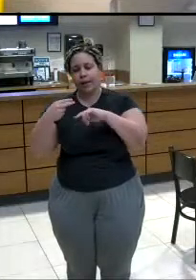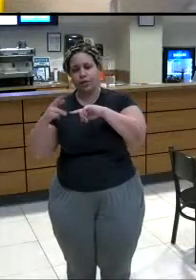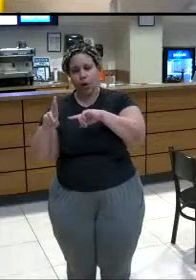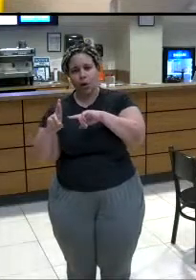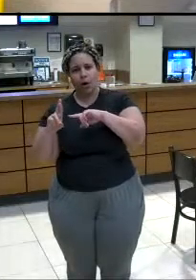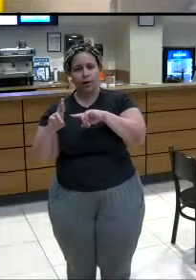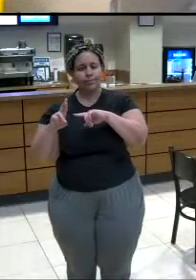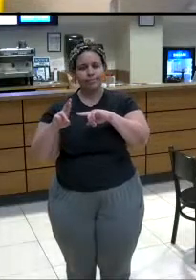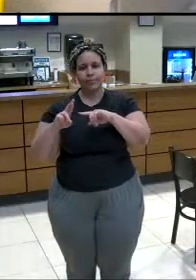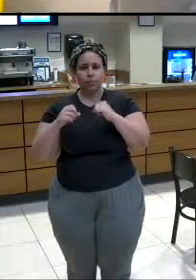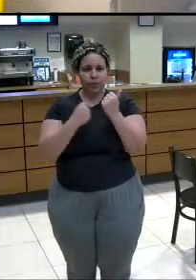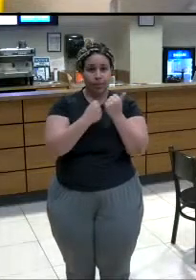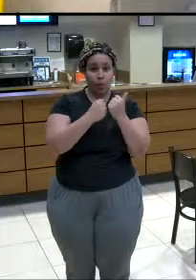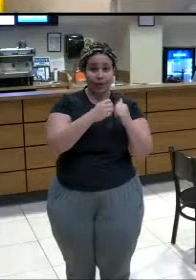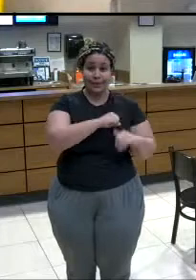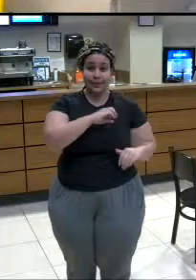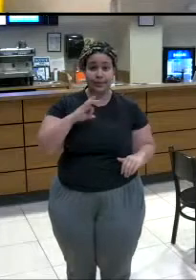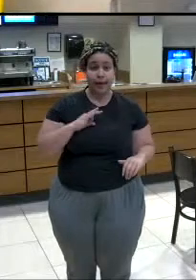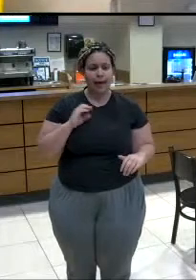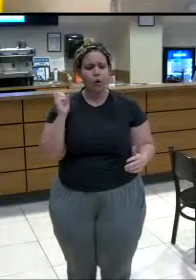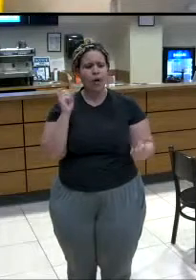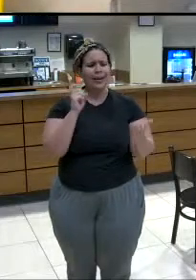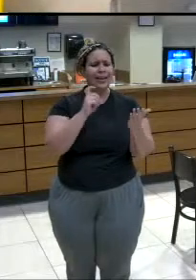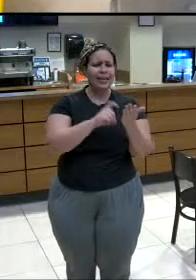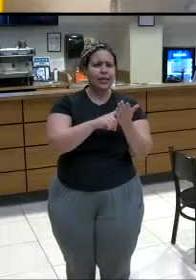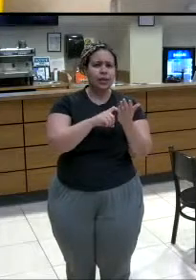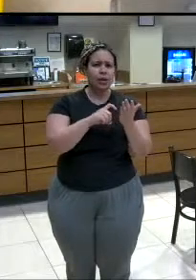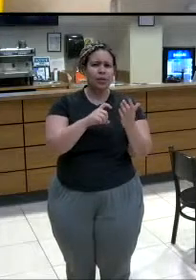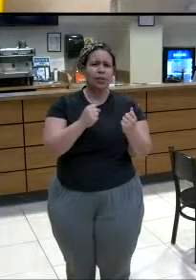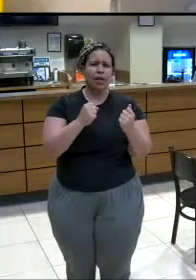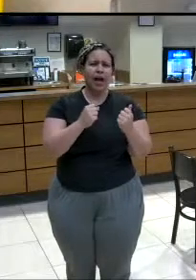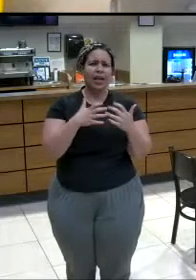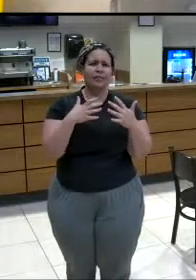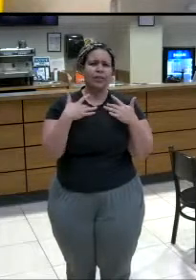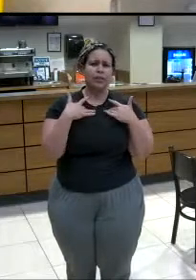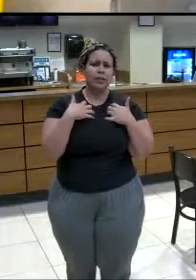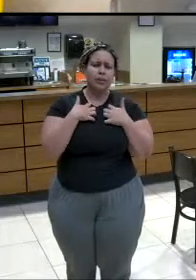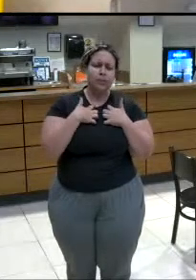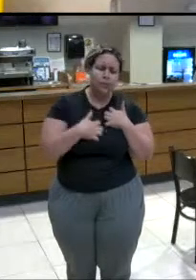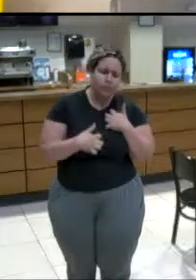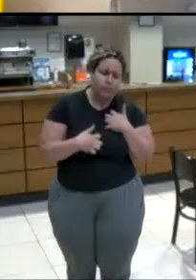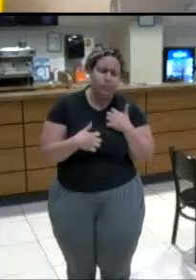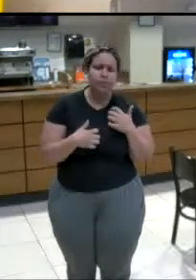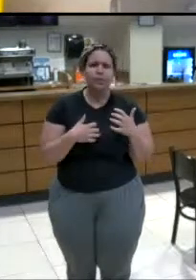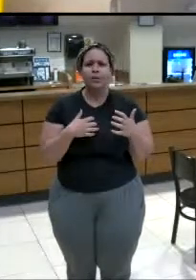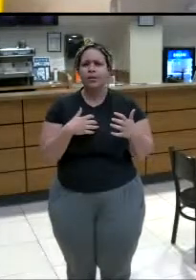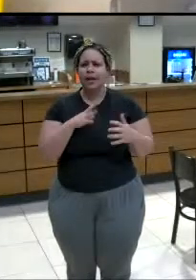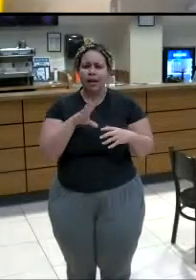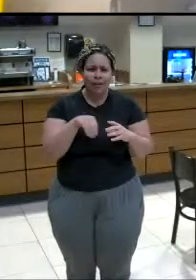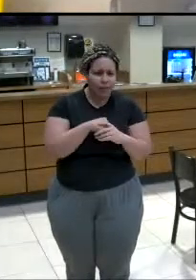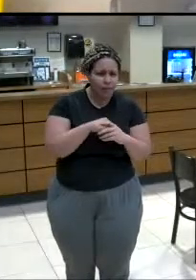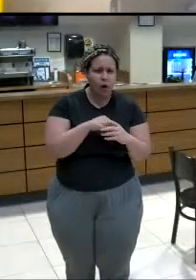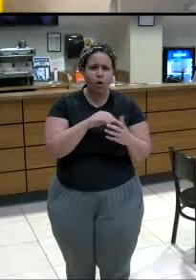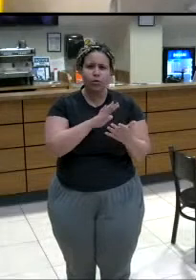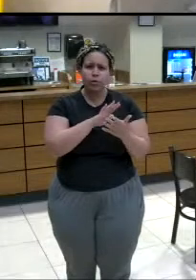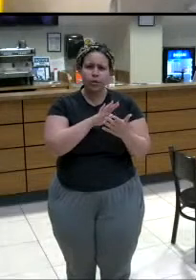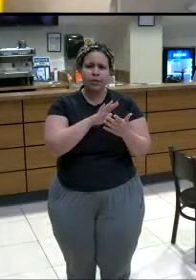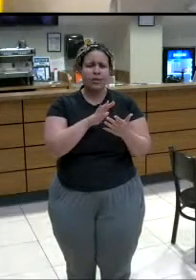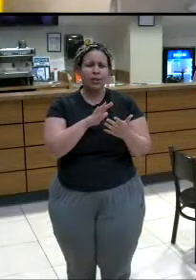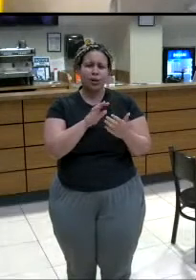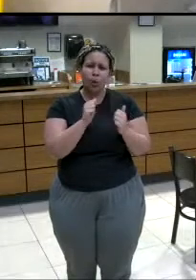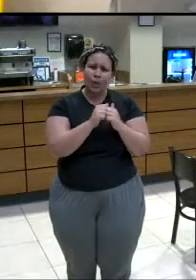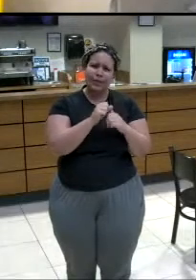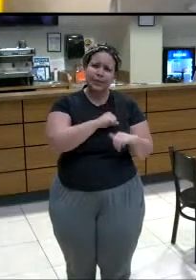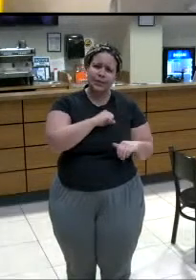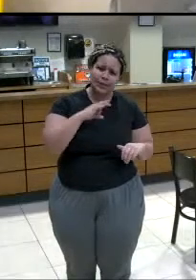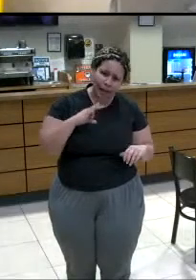staff, and we've noticed that there's been a tremendous amount of grief. And so we're looking at holding not necessarily grief